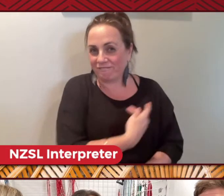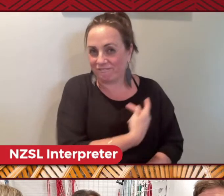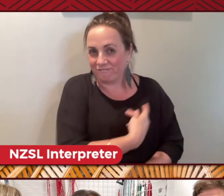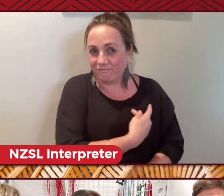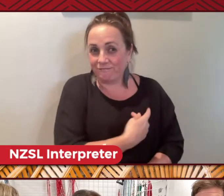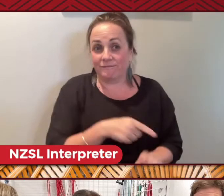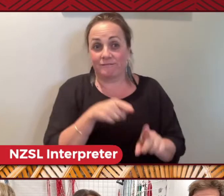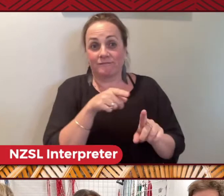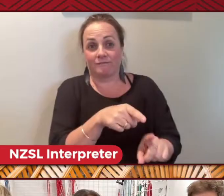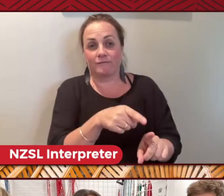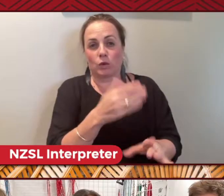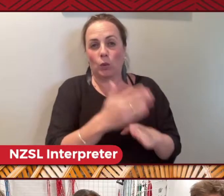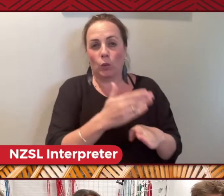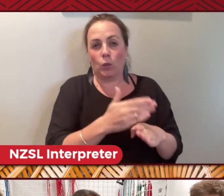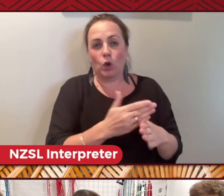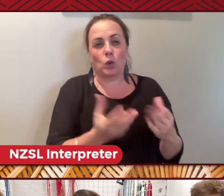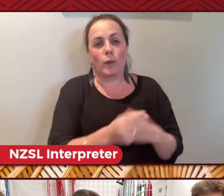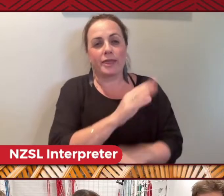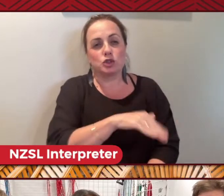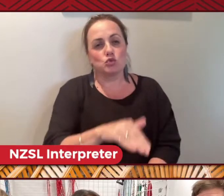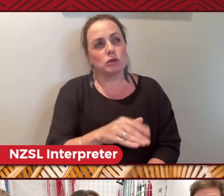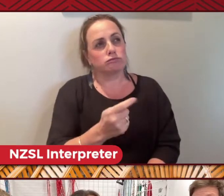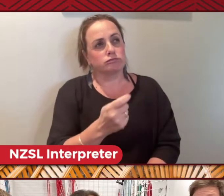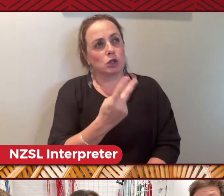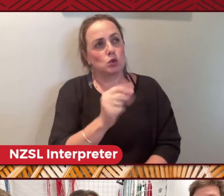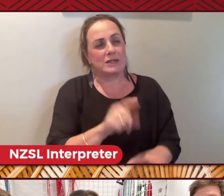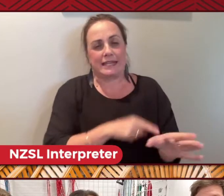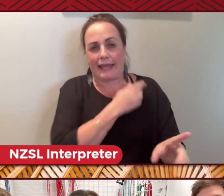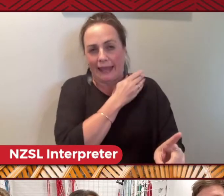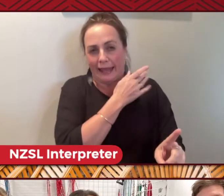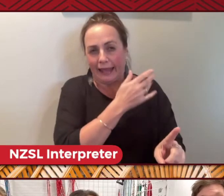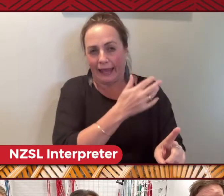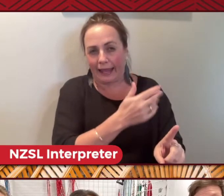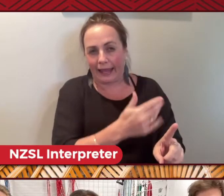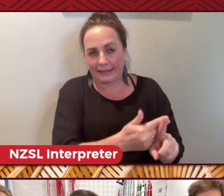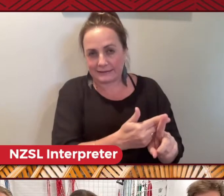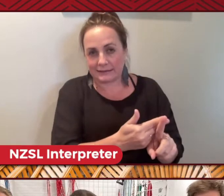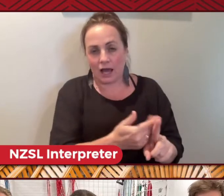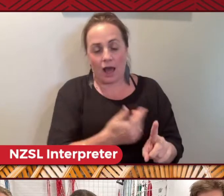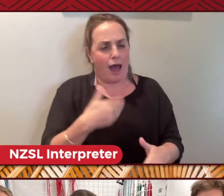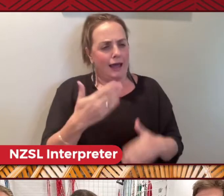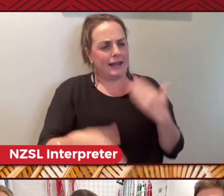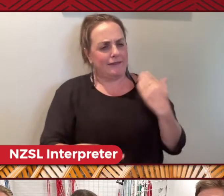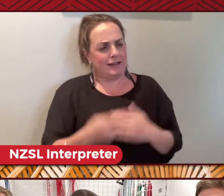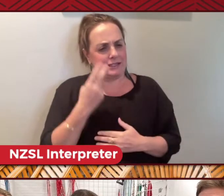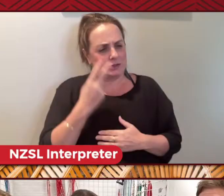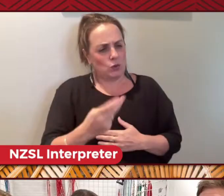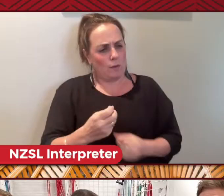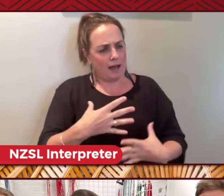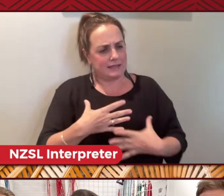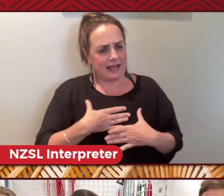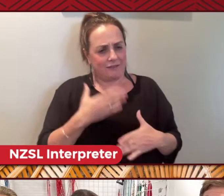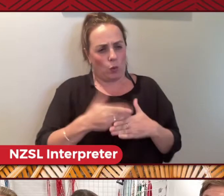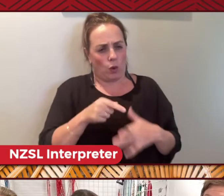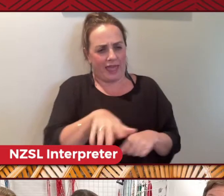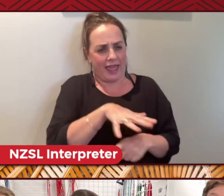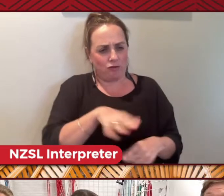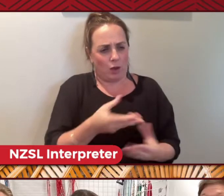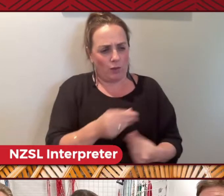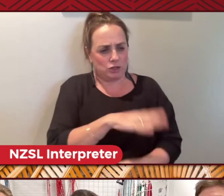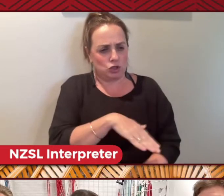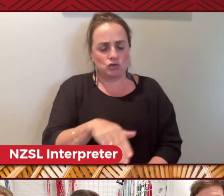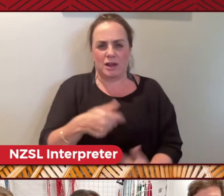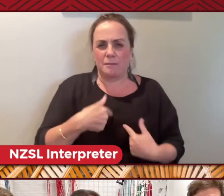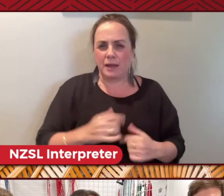for almost 20 years now. So I never saw myself working in pediatrics. I was in chronic pain. I